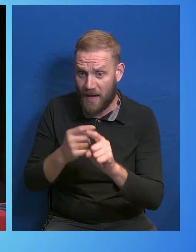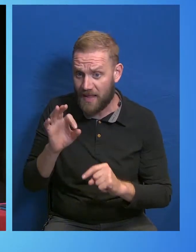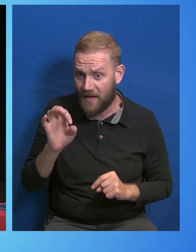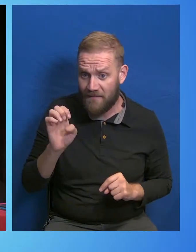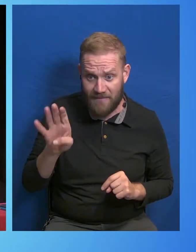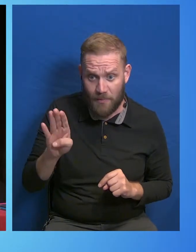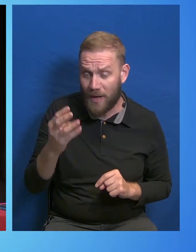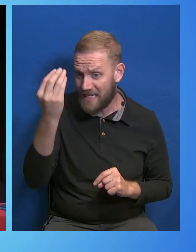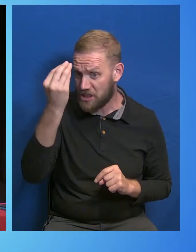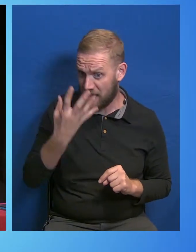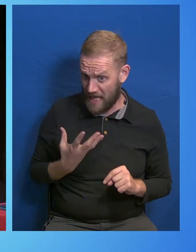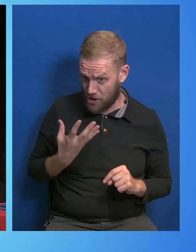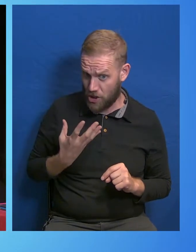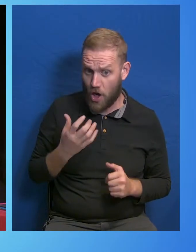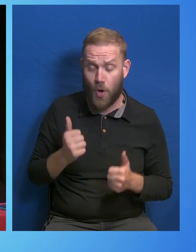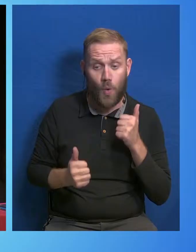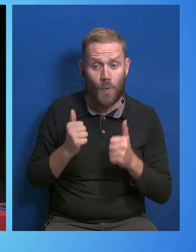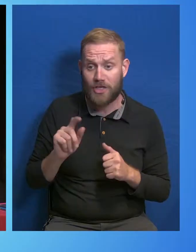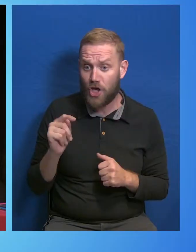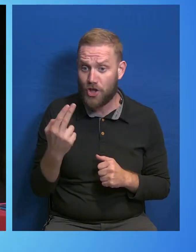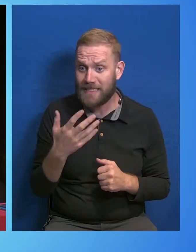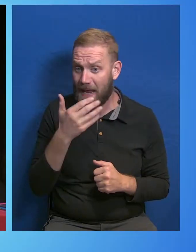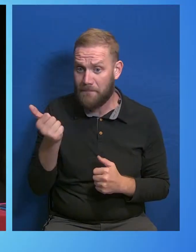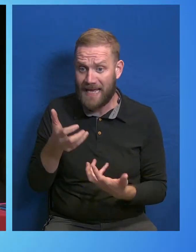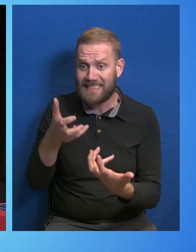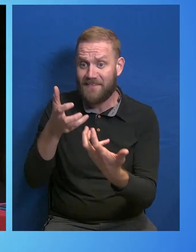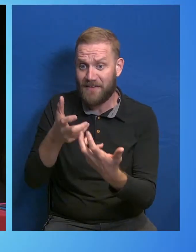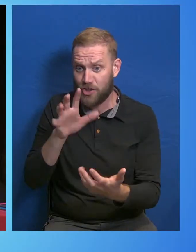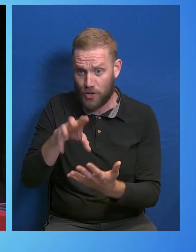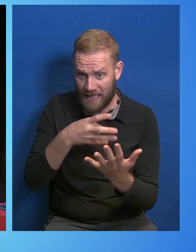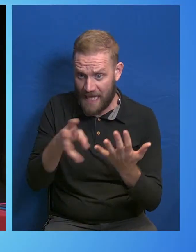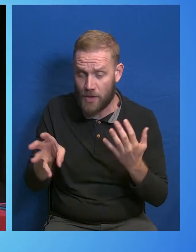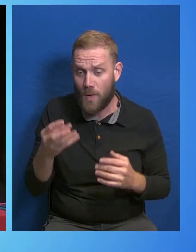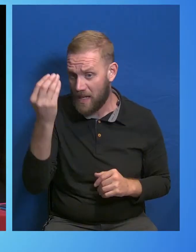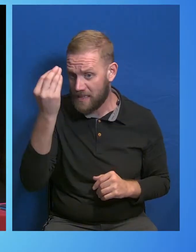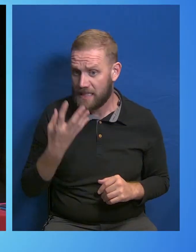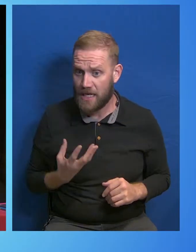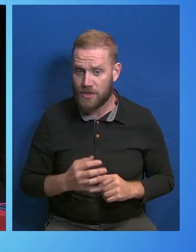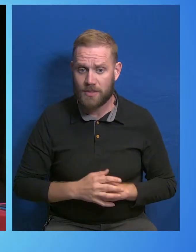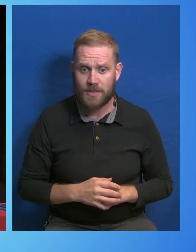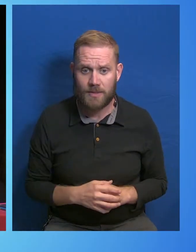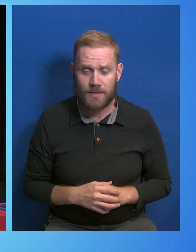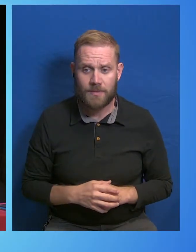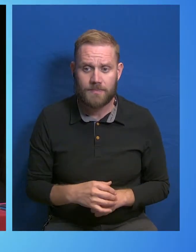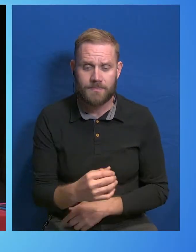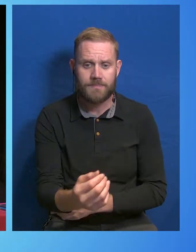and just let us know. Pick which Thursday works best for all of you.